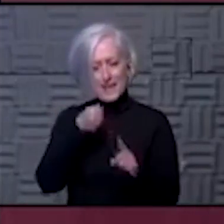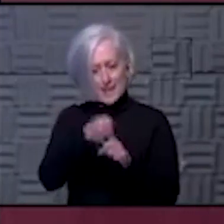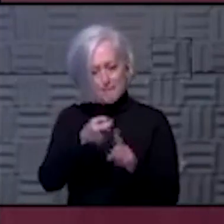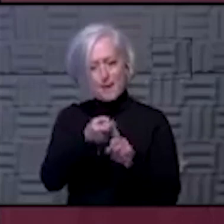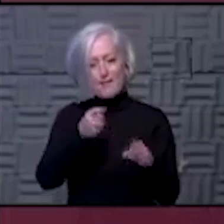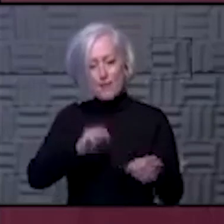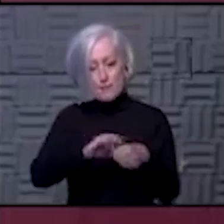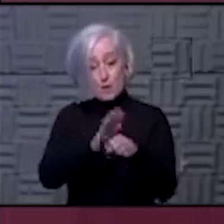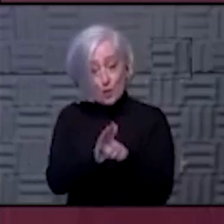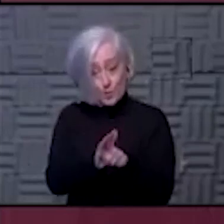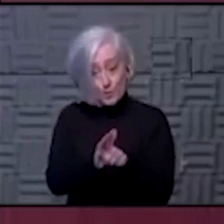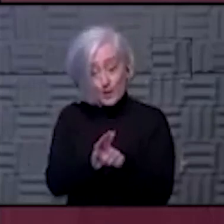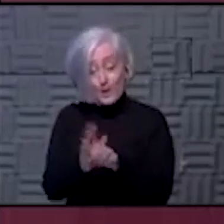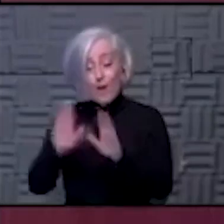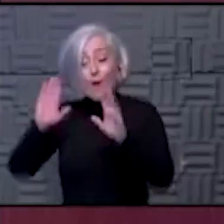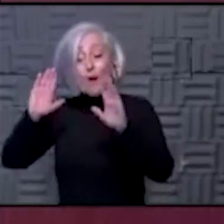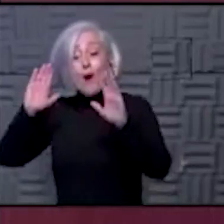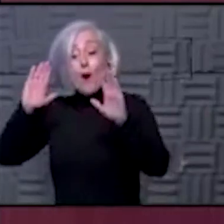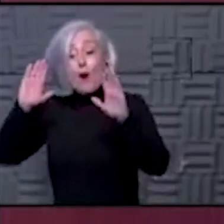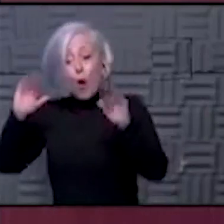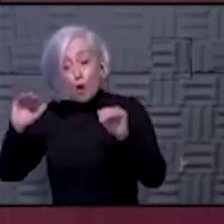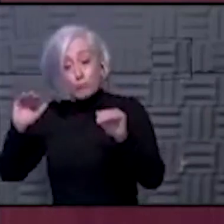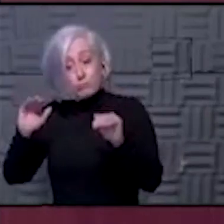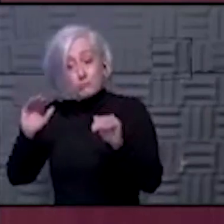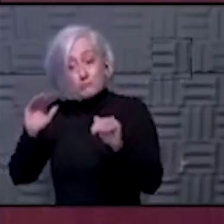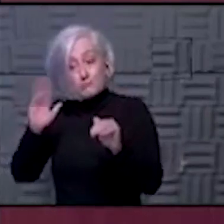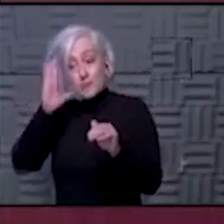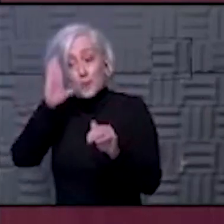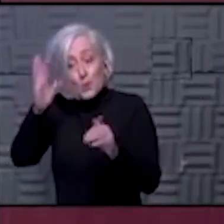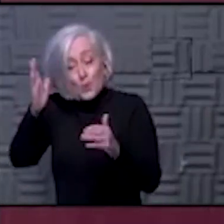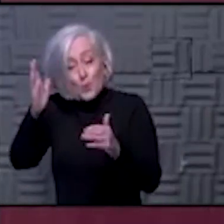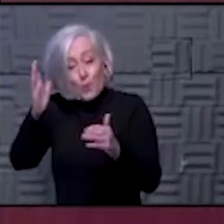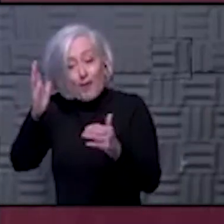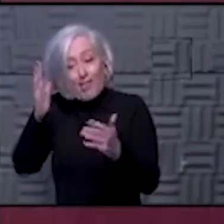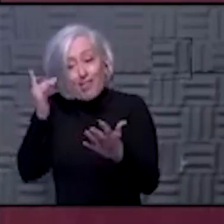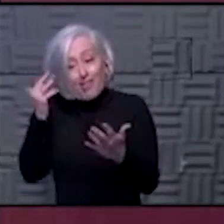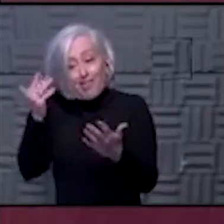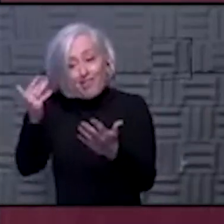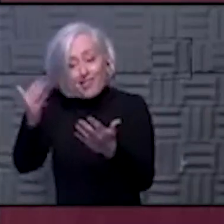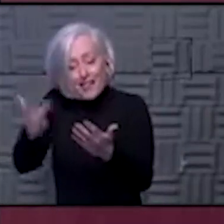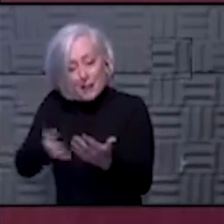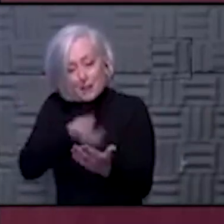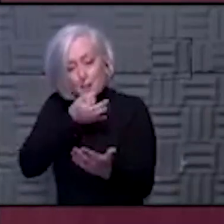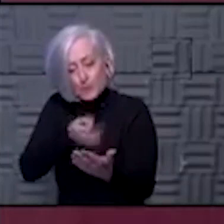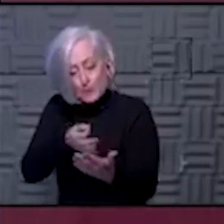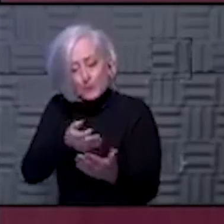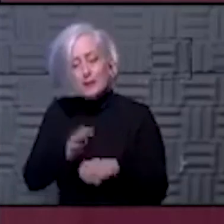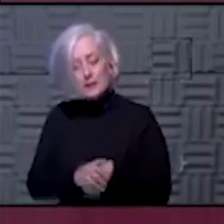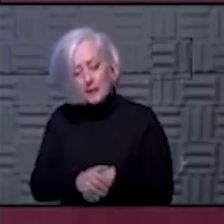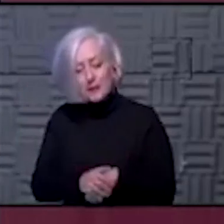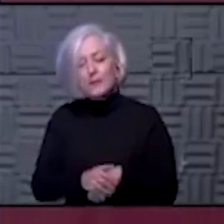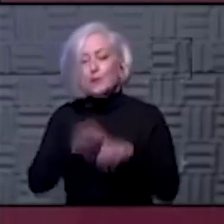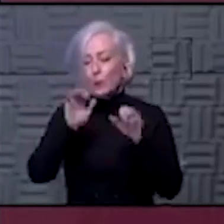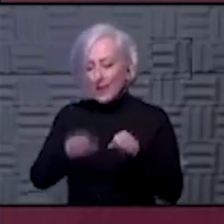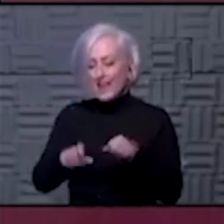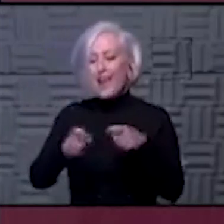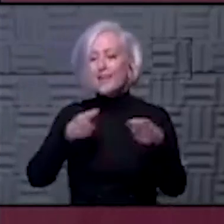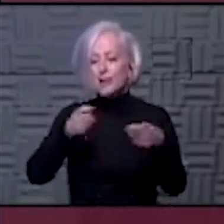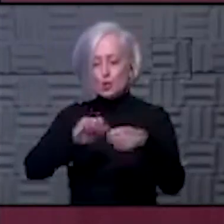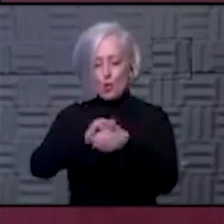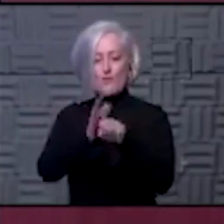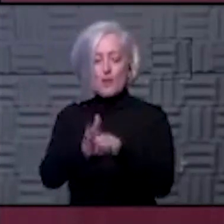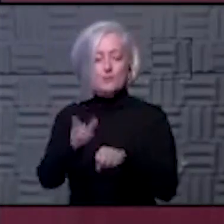brought to us by science, thank you. And the virus is out there, and we can control it on our own if we're just willing to